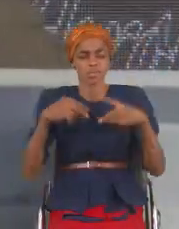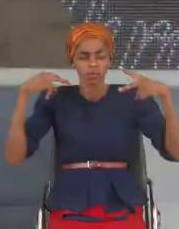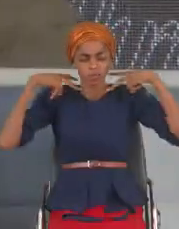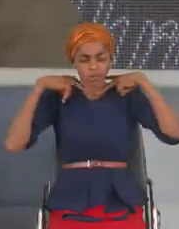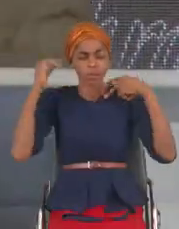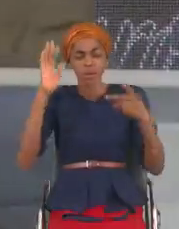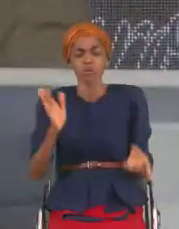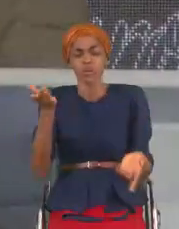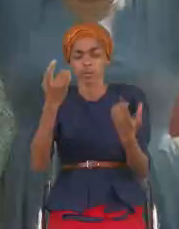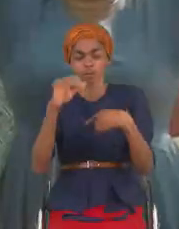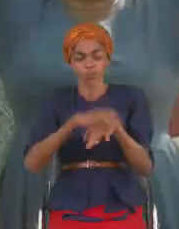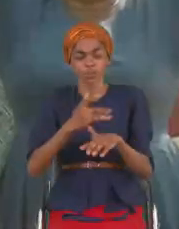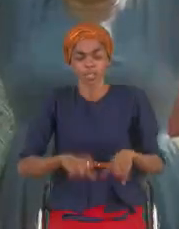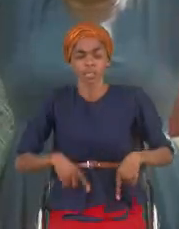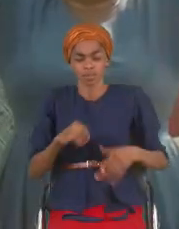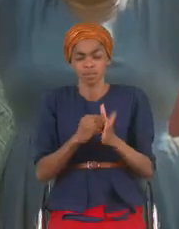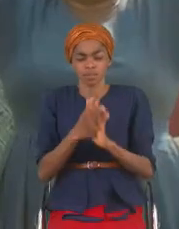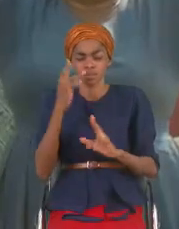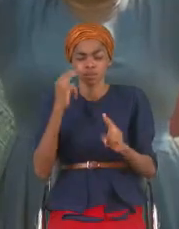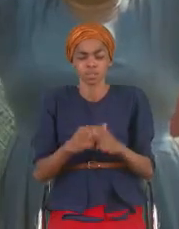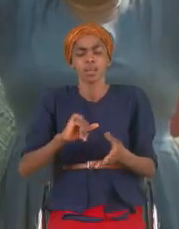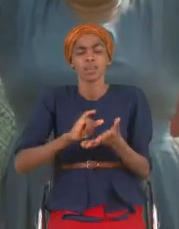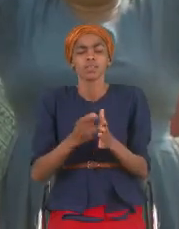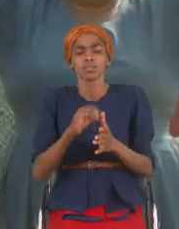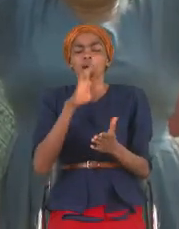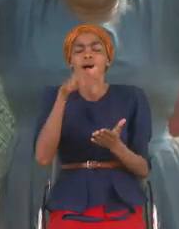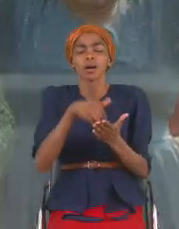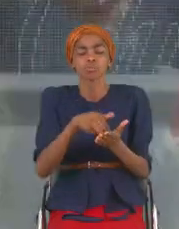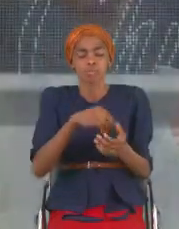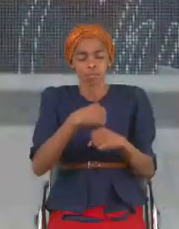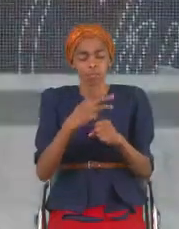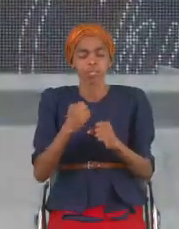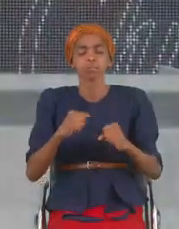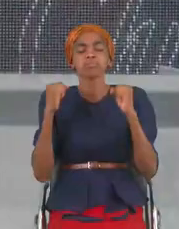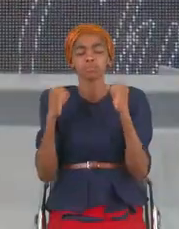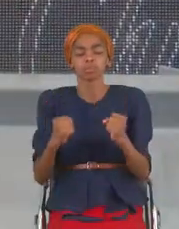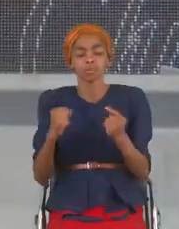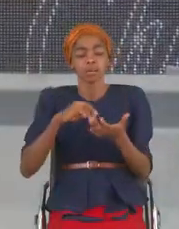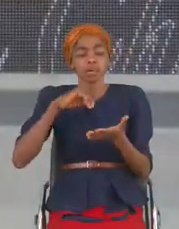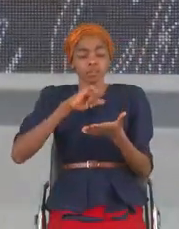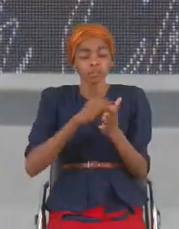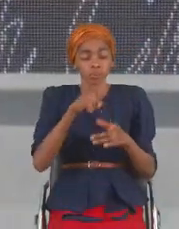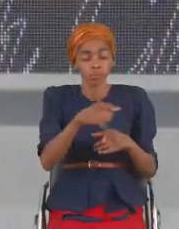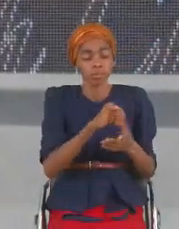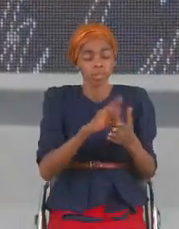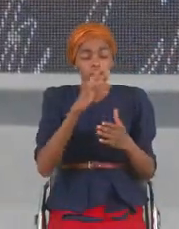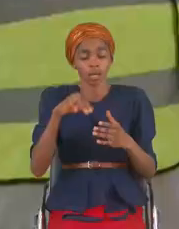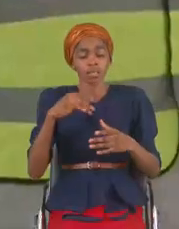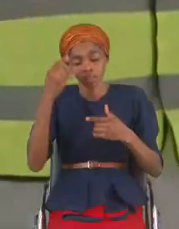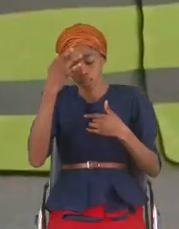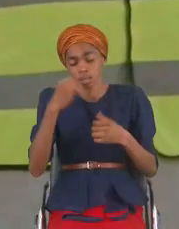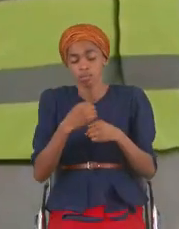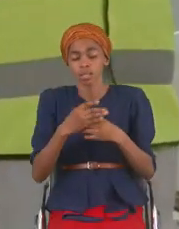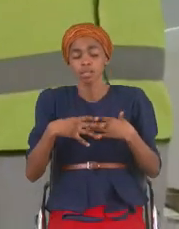will come upon their lives. Those who are weak, make them strong. Those who are sick, make them whole.